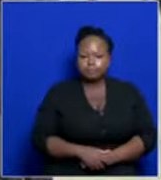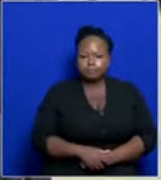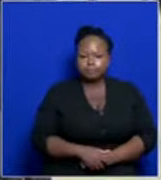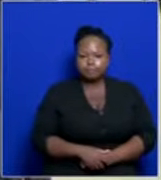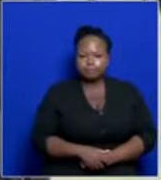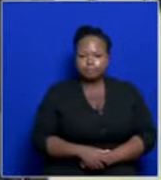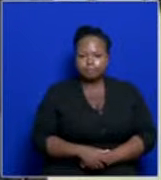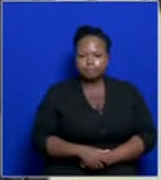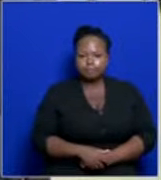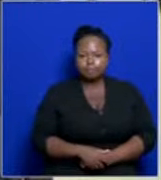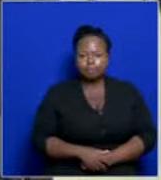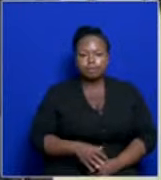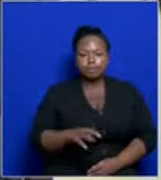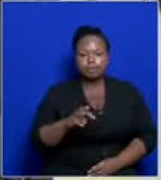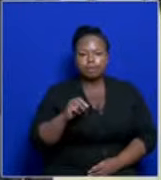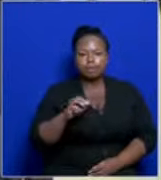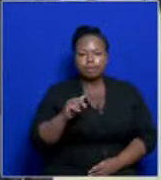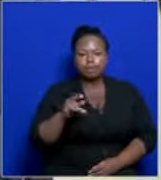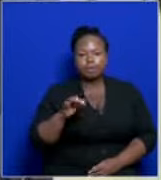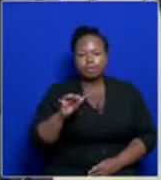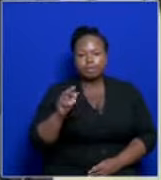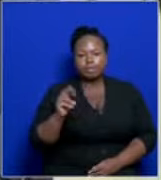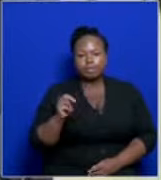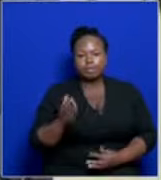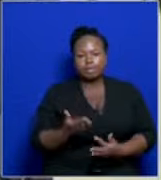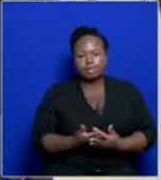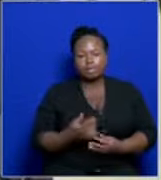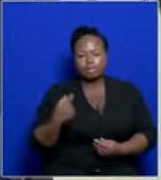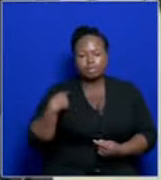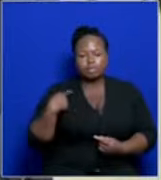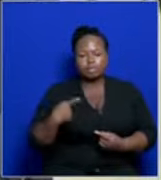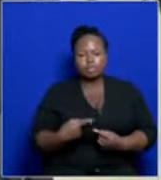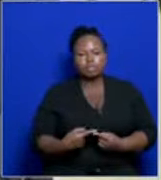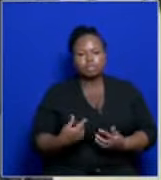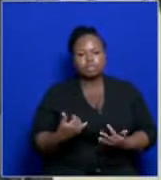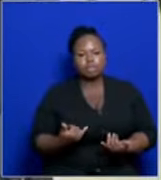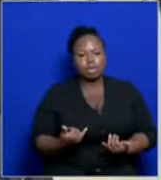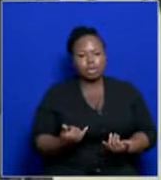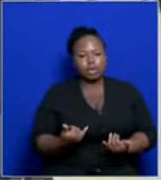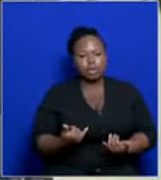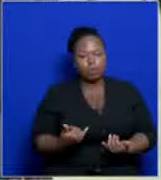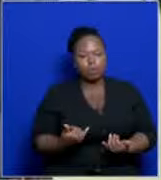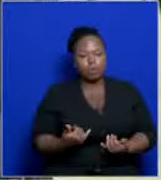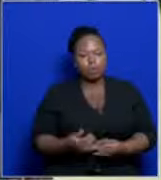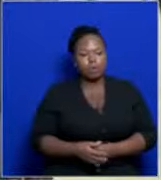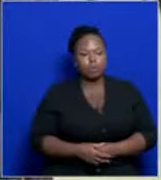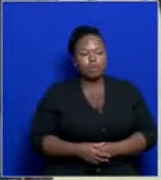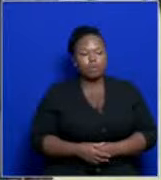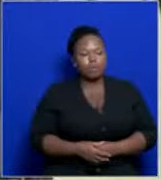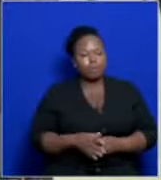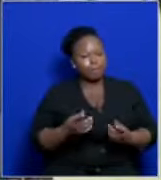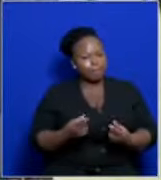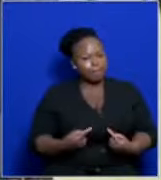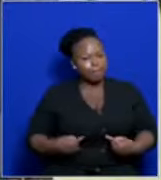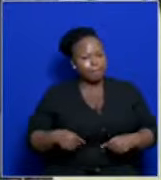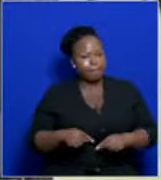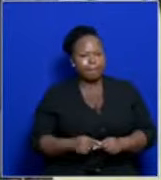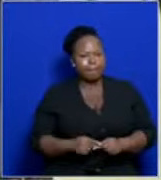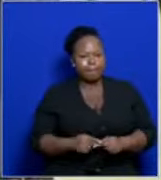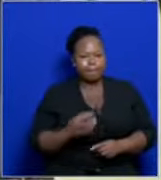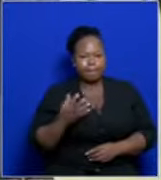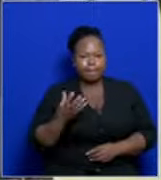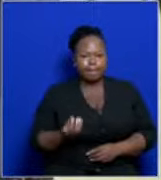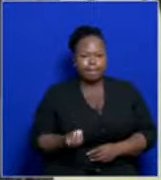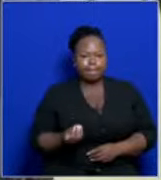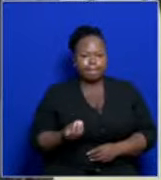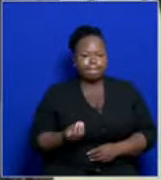case, so far, now, currently, we have the telephone number